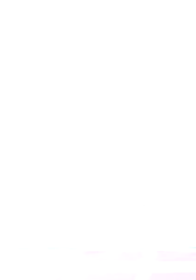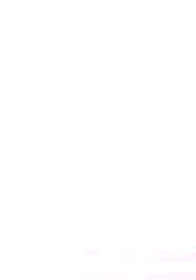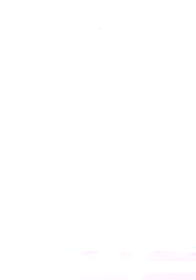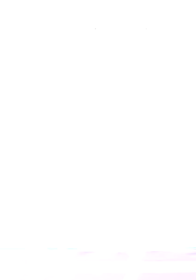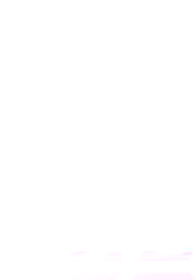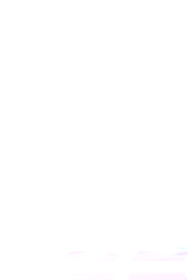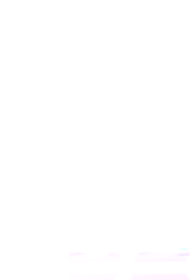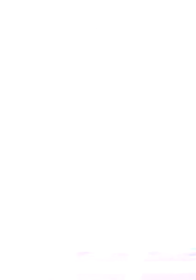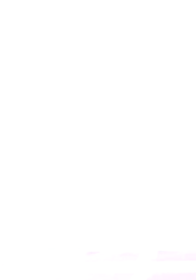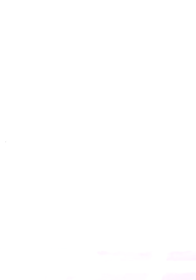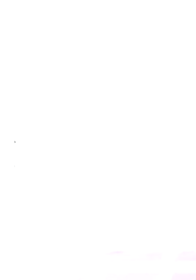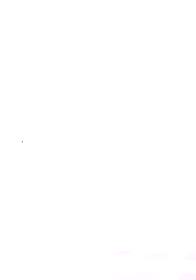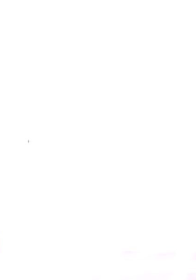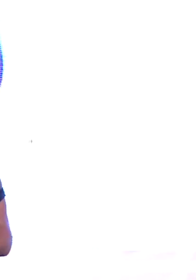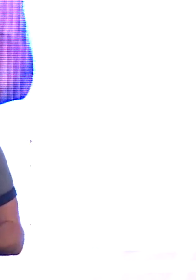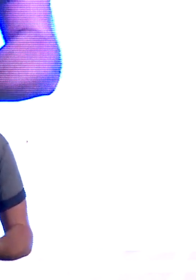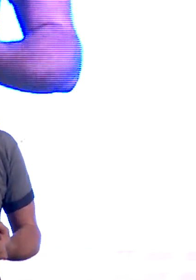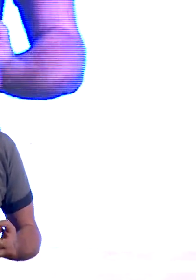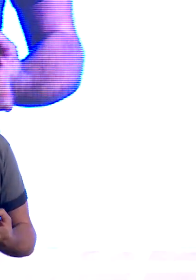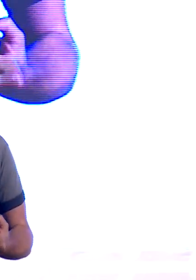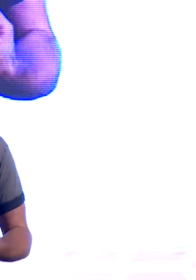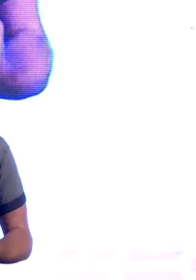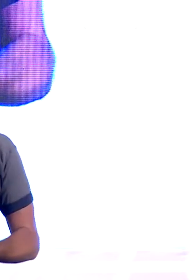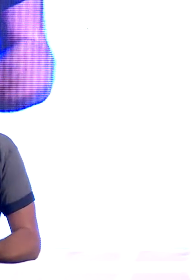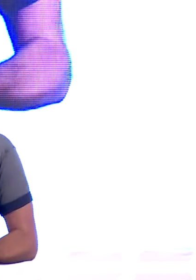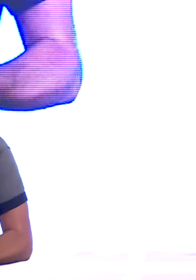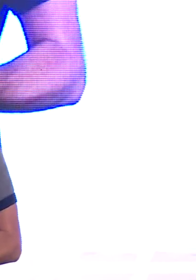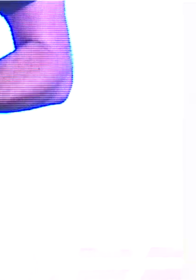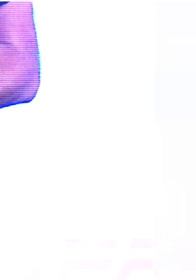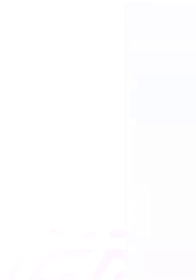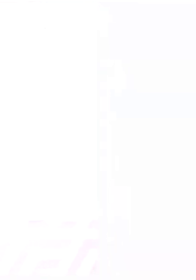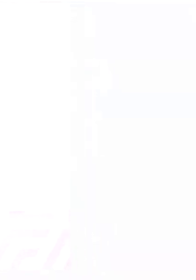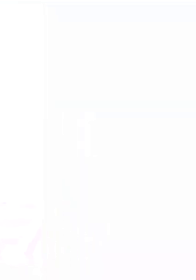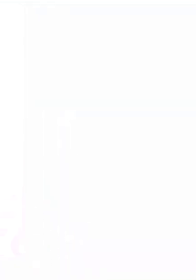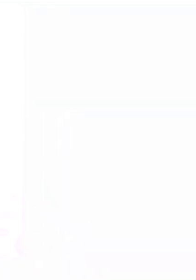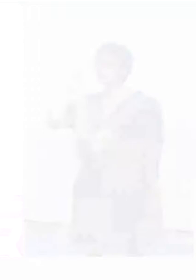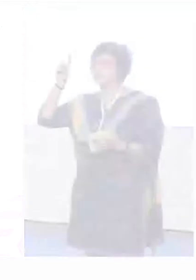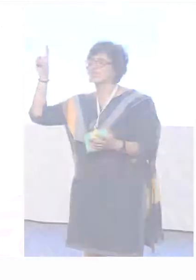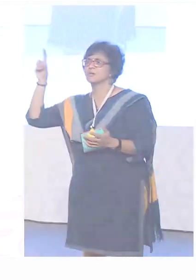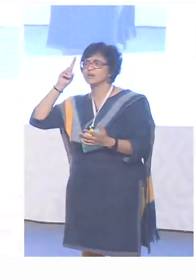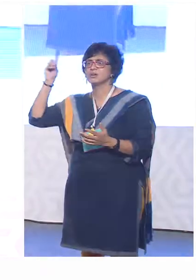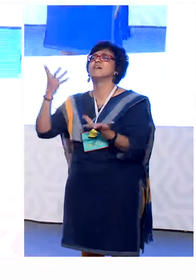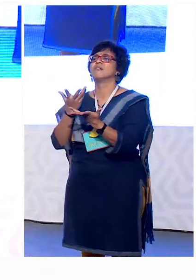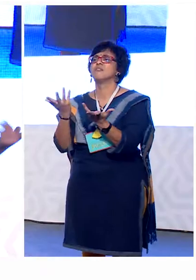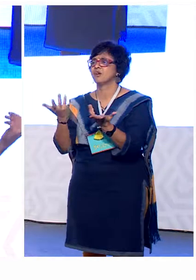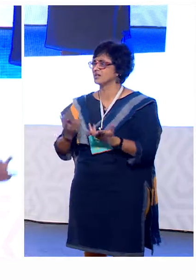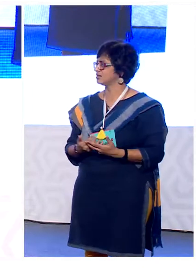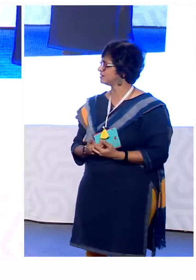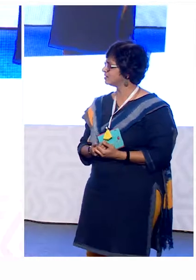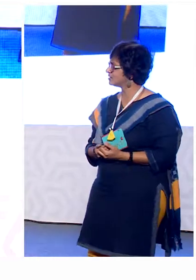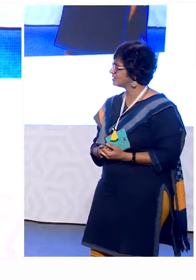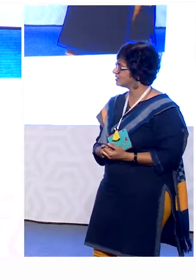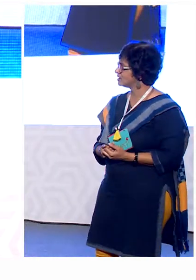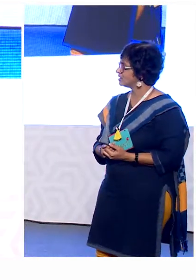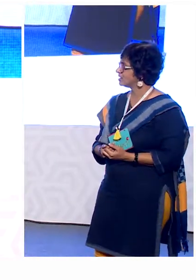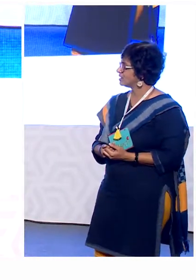are, what are your dreams? What are they? And it doesn't have to be the dream of ending climate